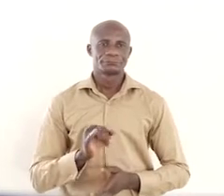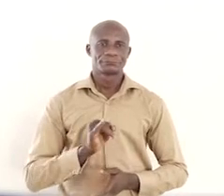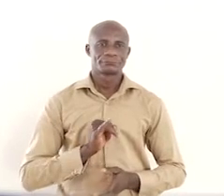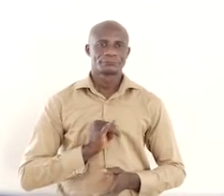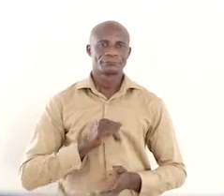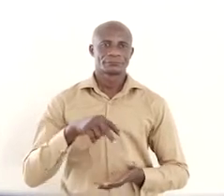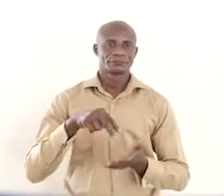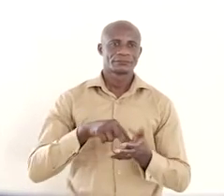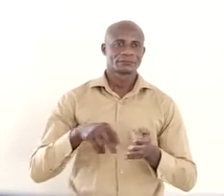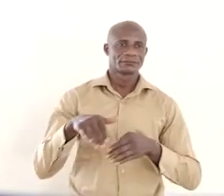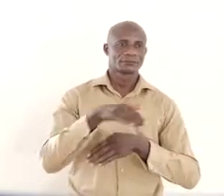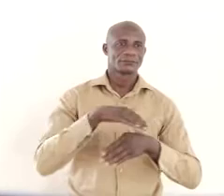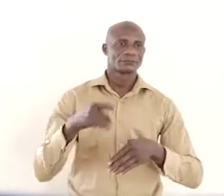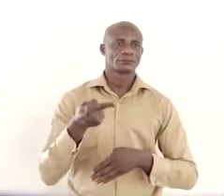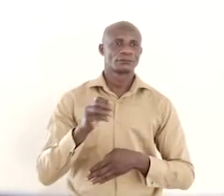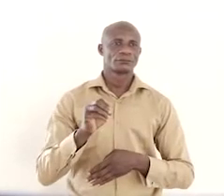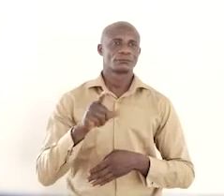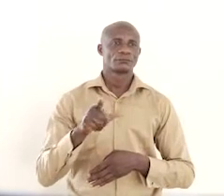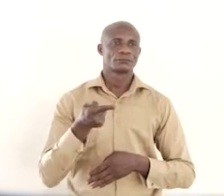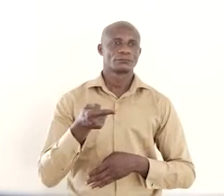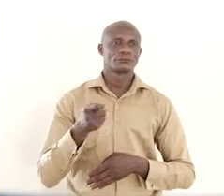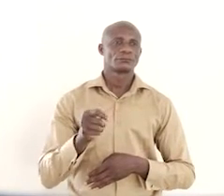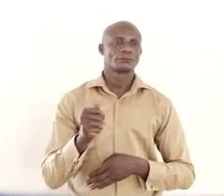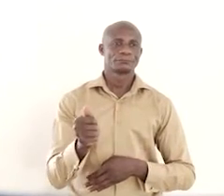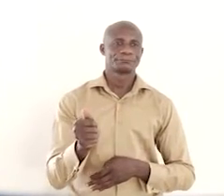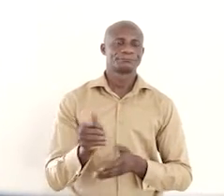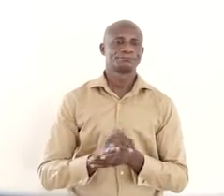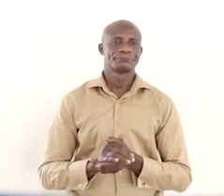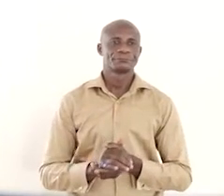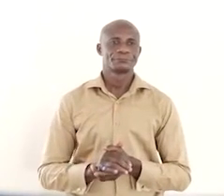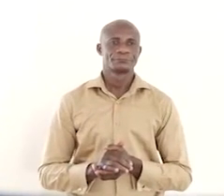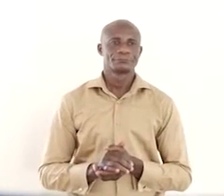I stand over Golgotha,